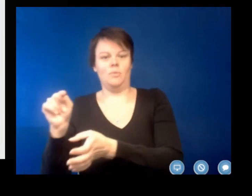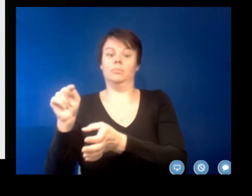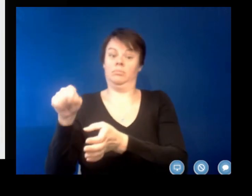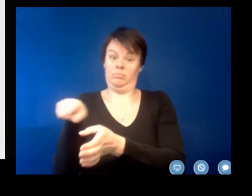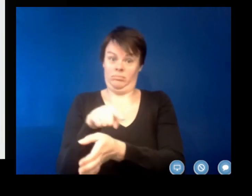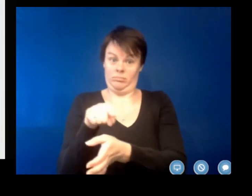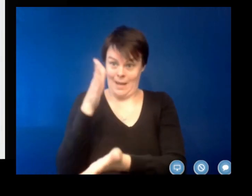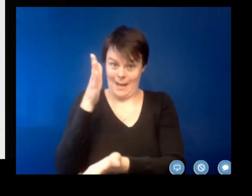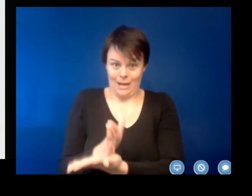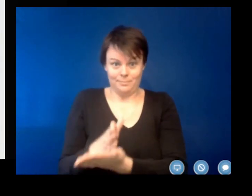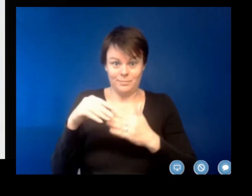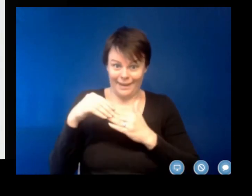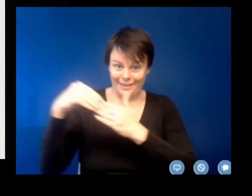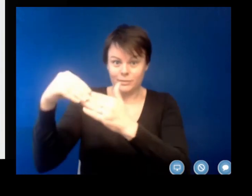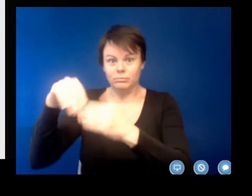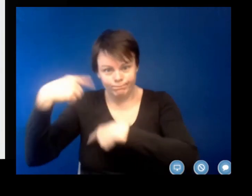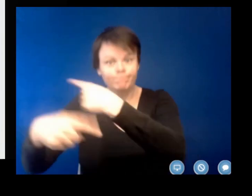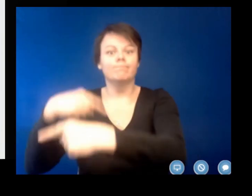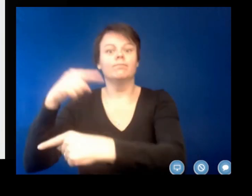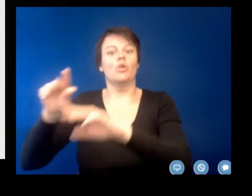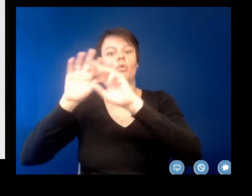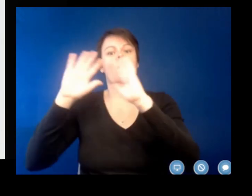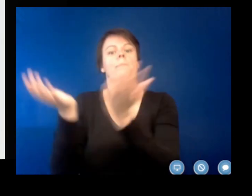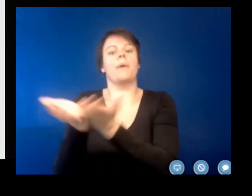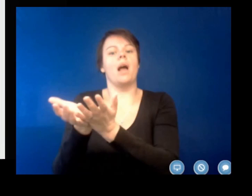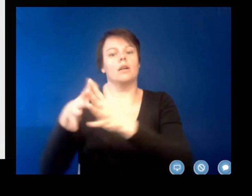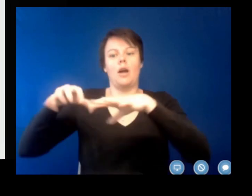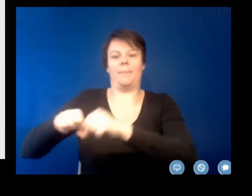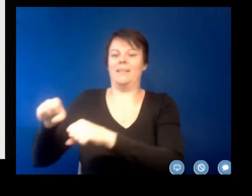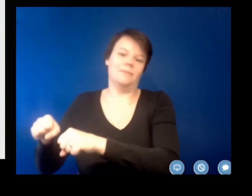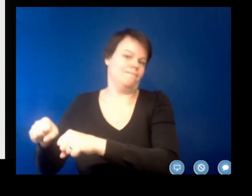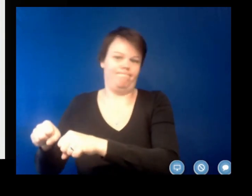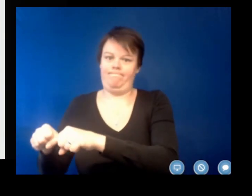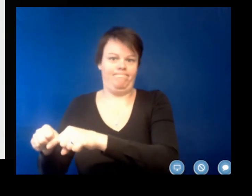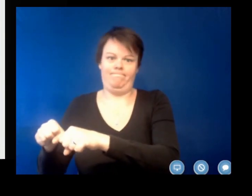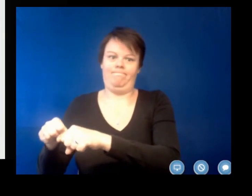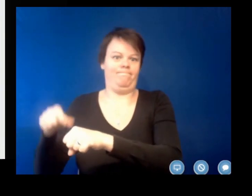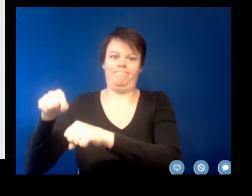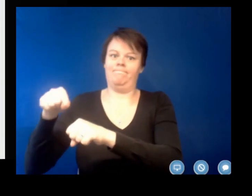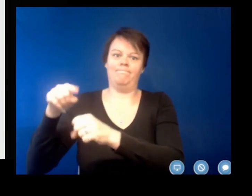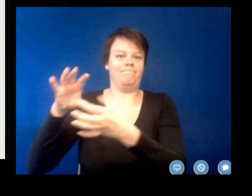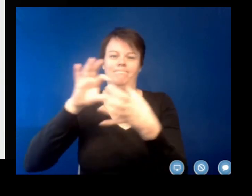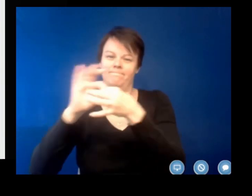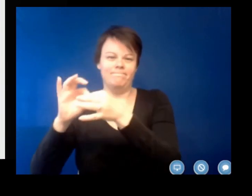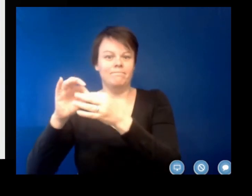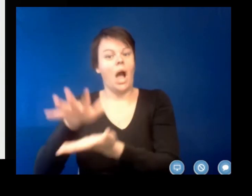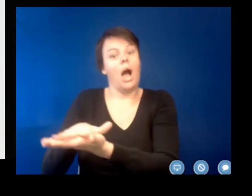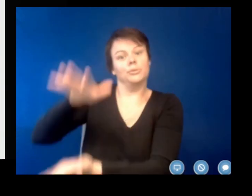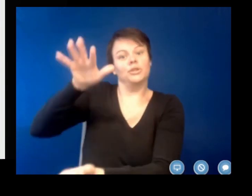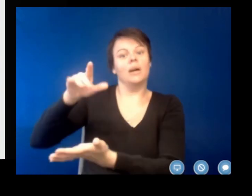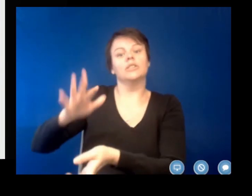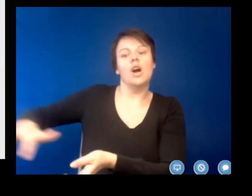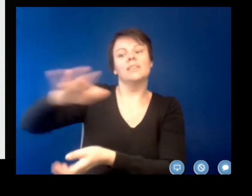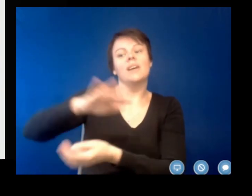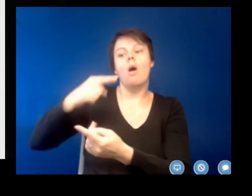global participation. All of these students, and that's the interesting point as well, all of these students had been working together